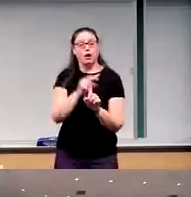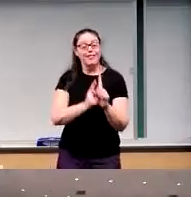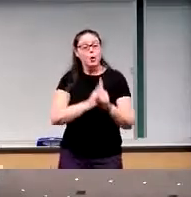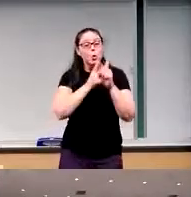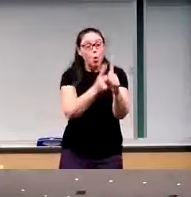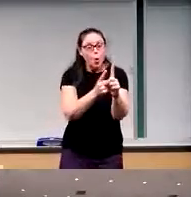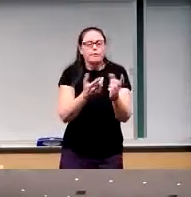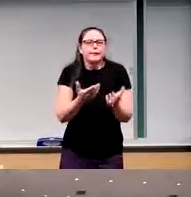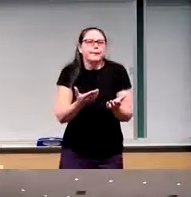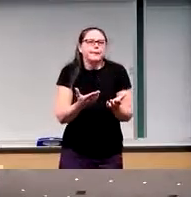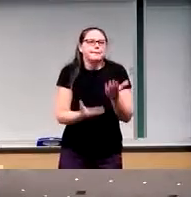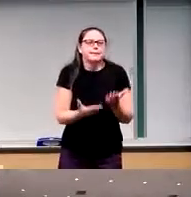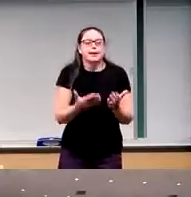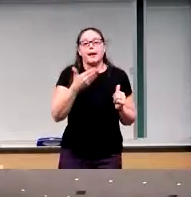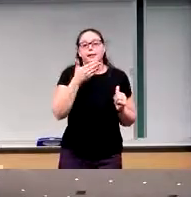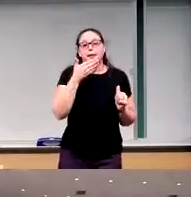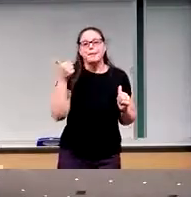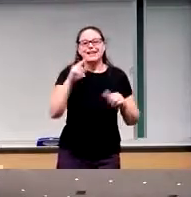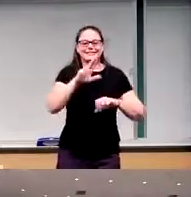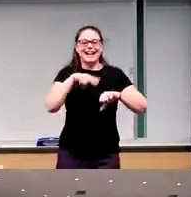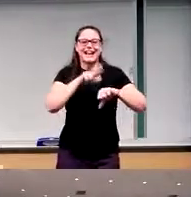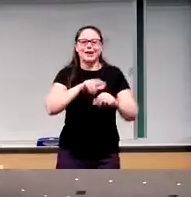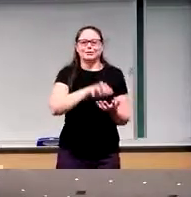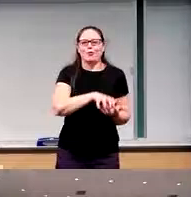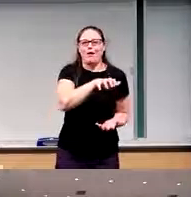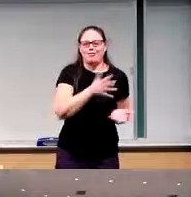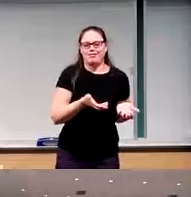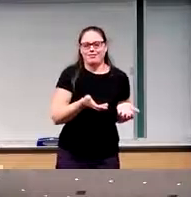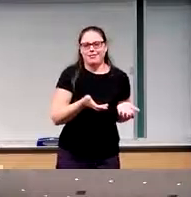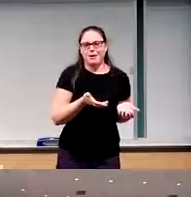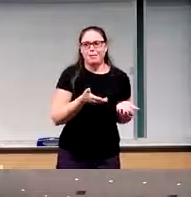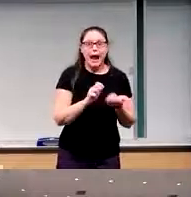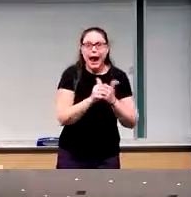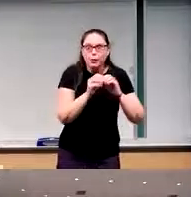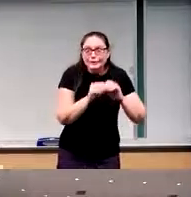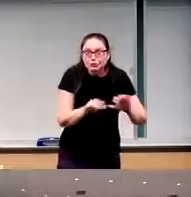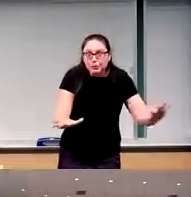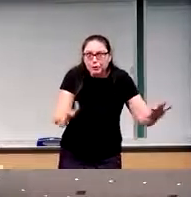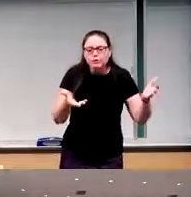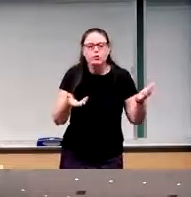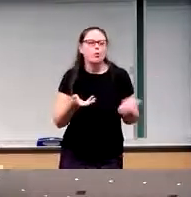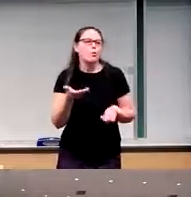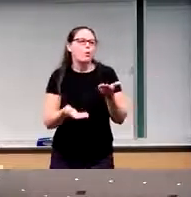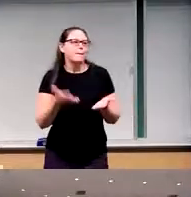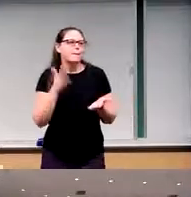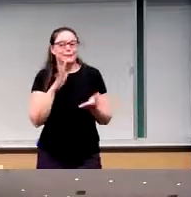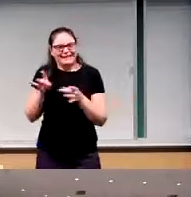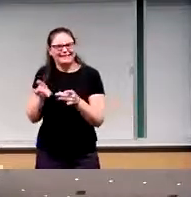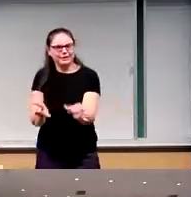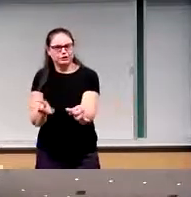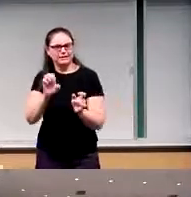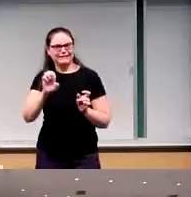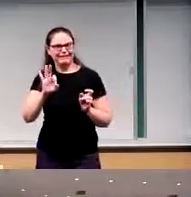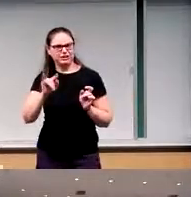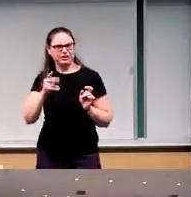have, the greatest amount of national wealth, however it's distributed, or their goal might be efficiency, however